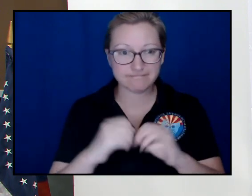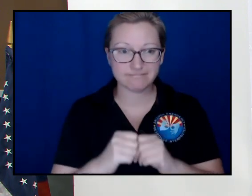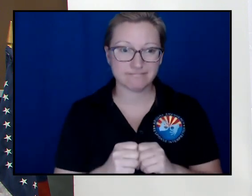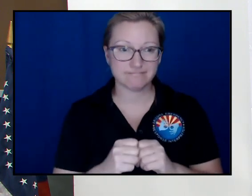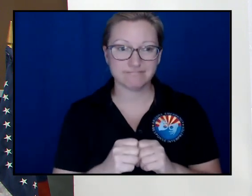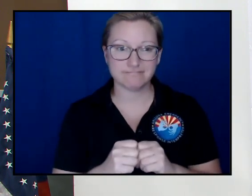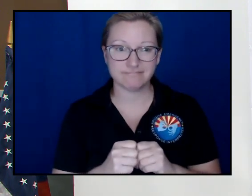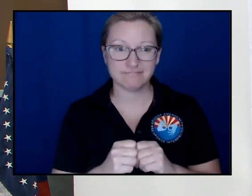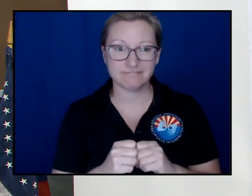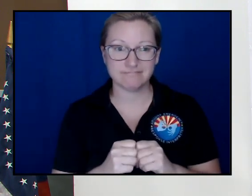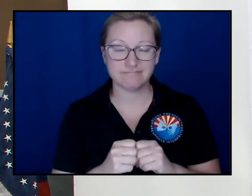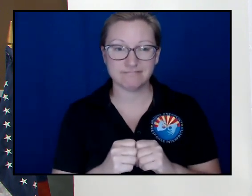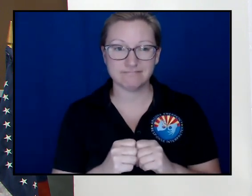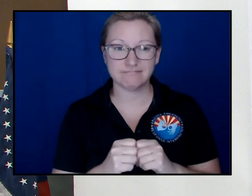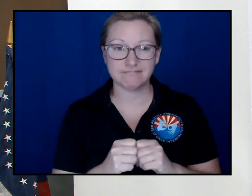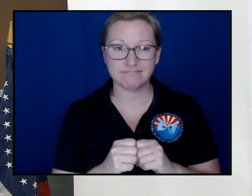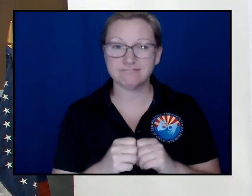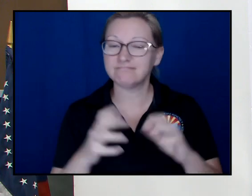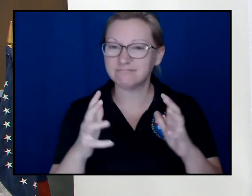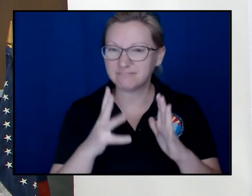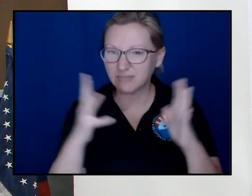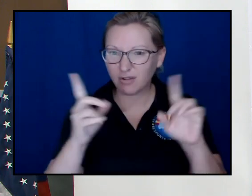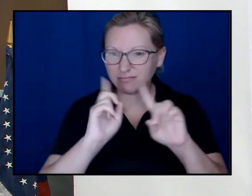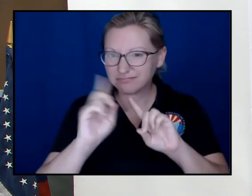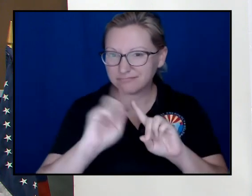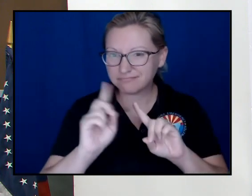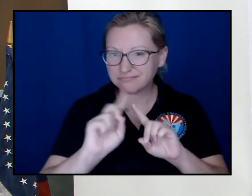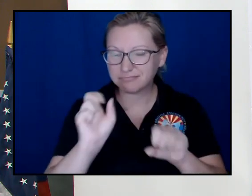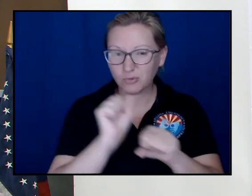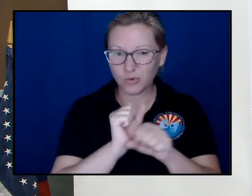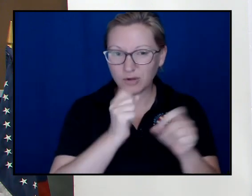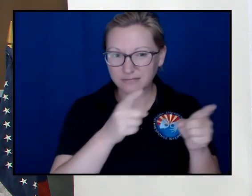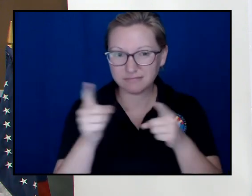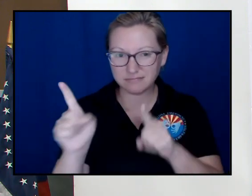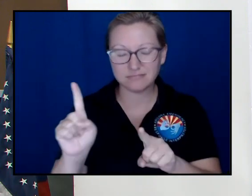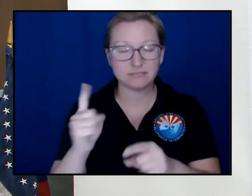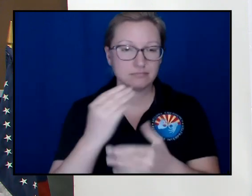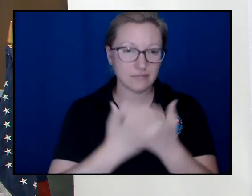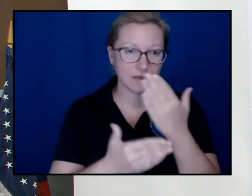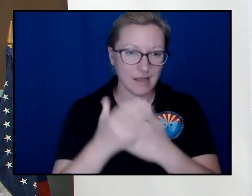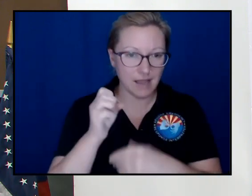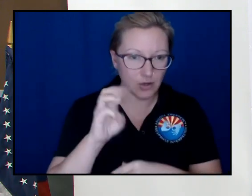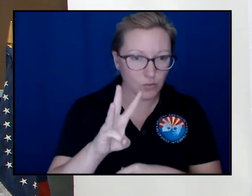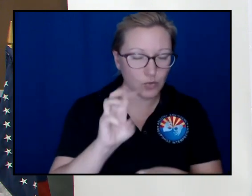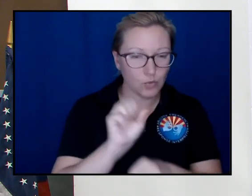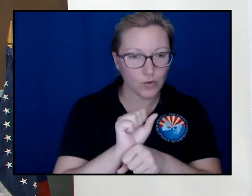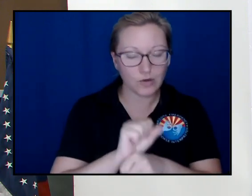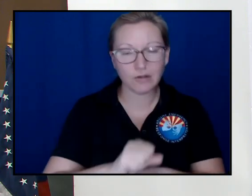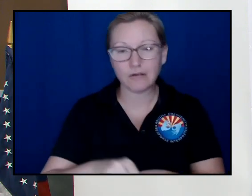lot of different mix of work going on, which includes hand crew work, equipment work,